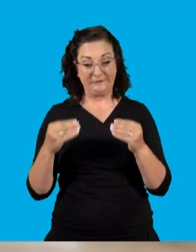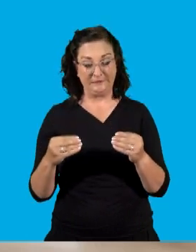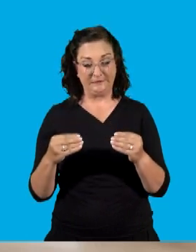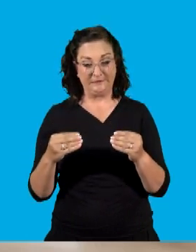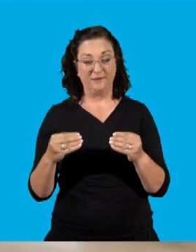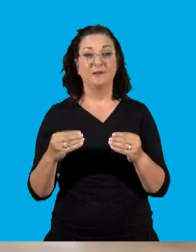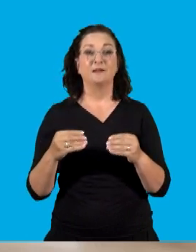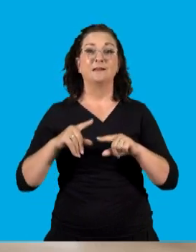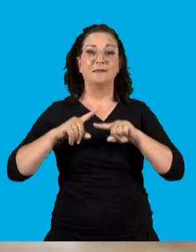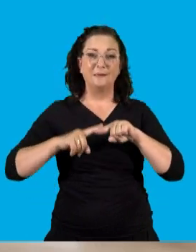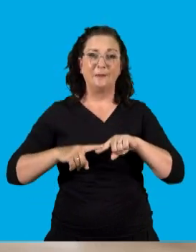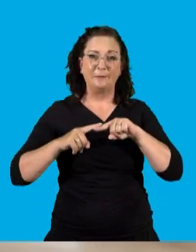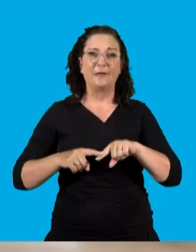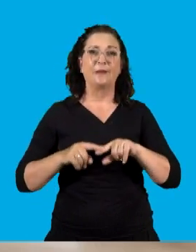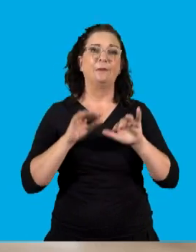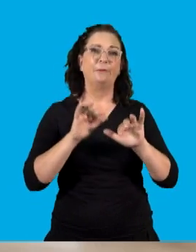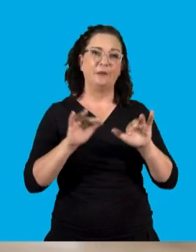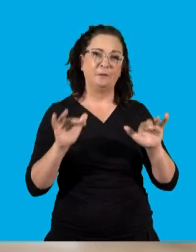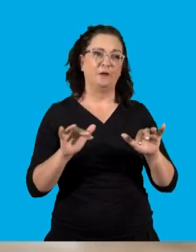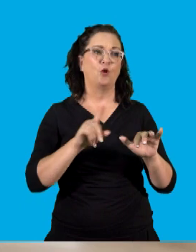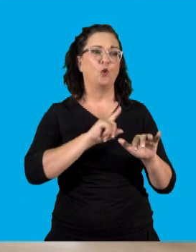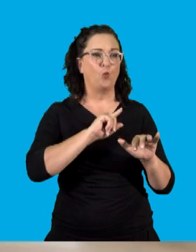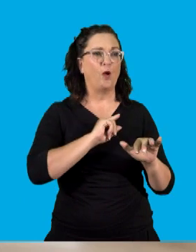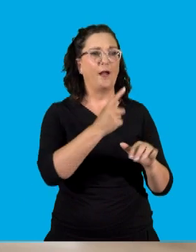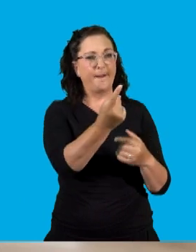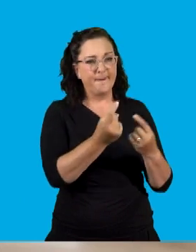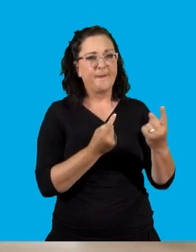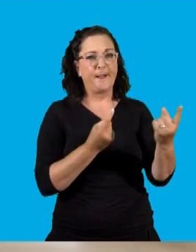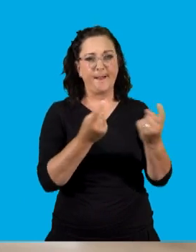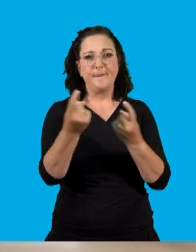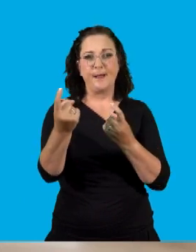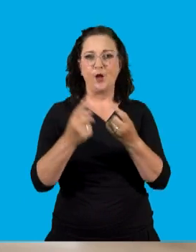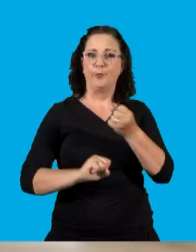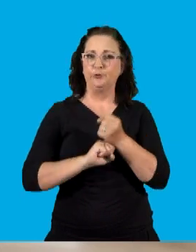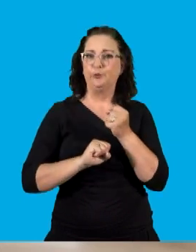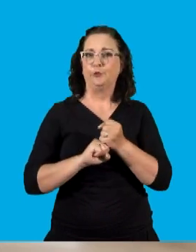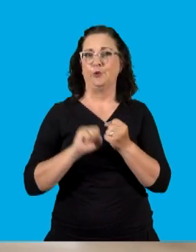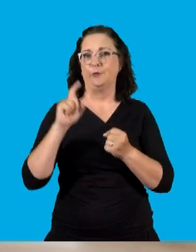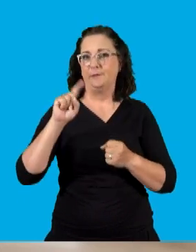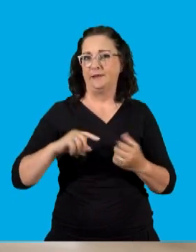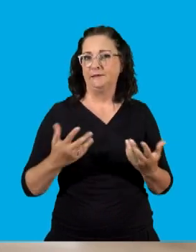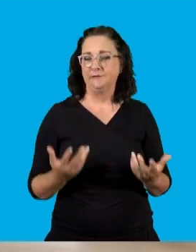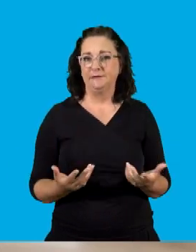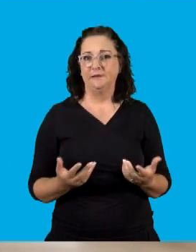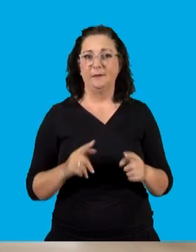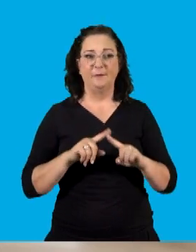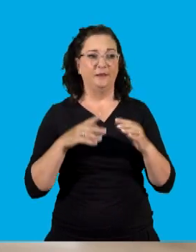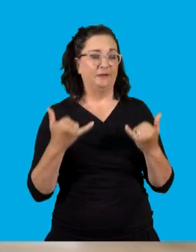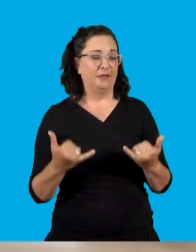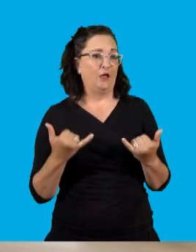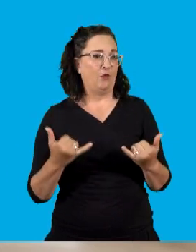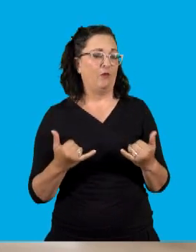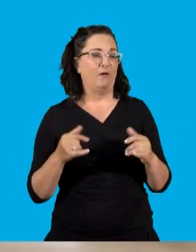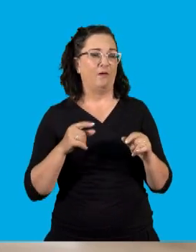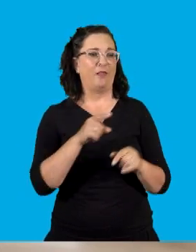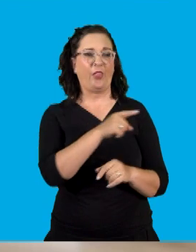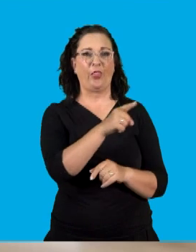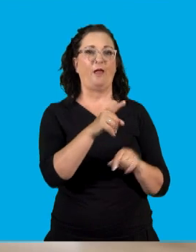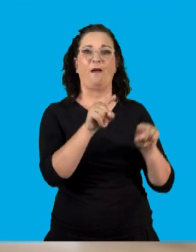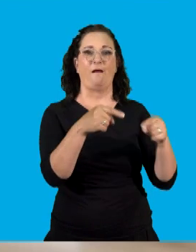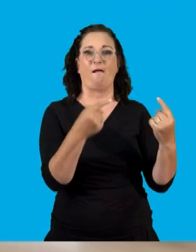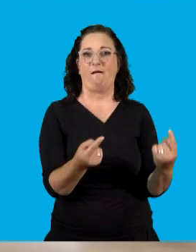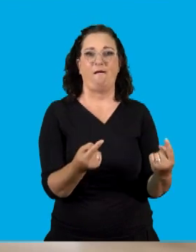people of the community to come and support them by buying their products. So if they are affected by these socio-economic issues, then